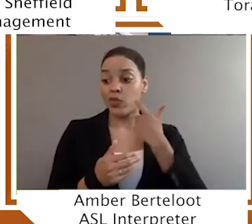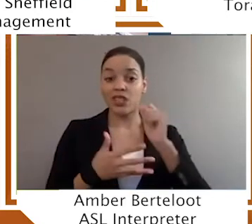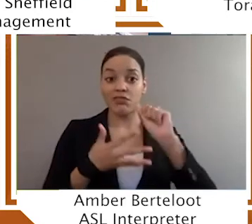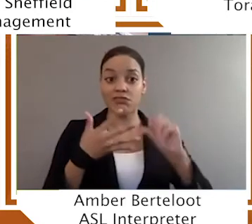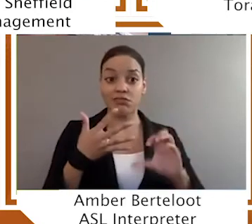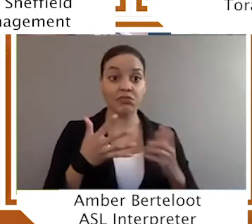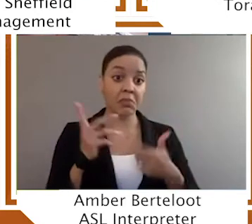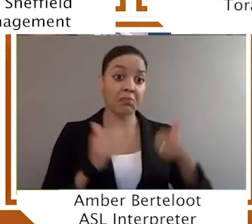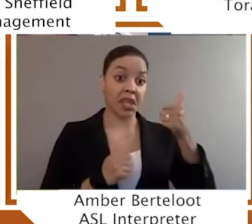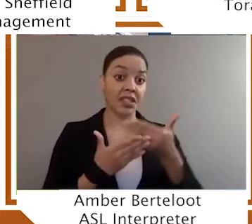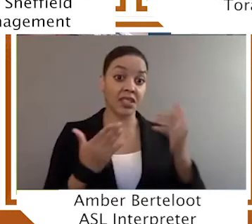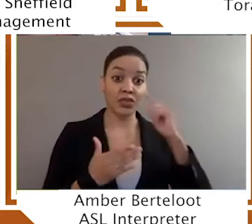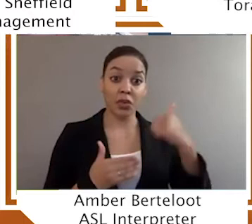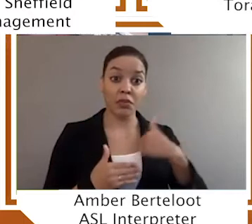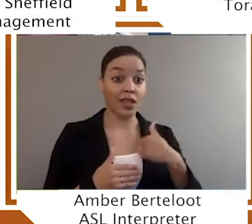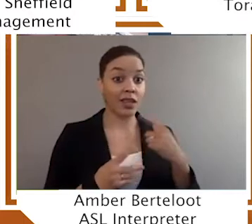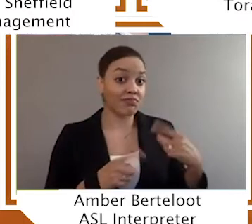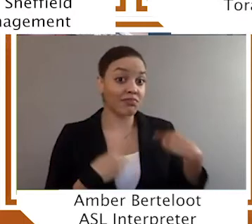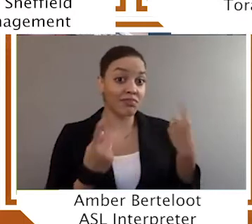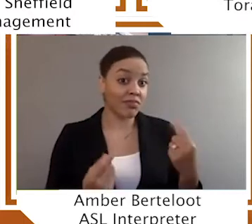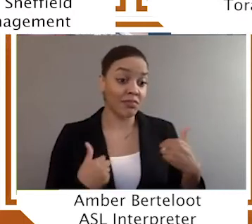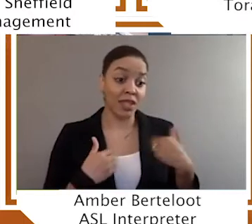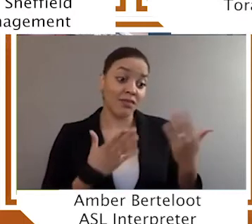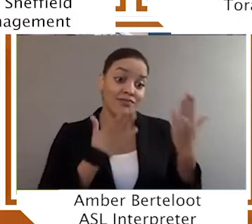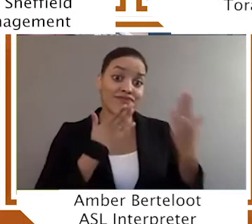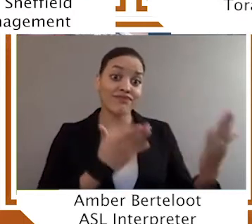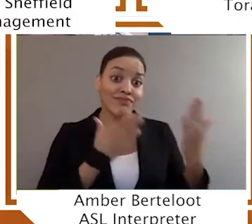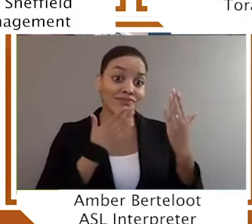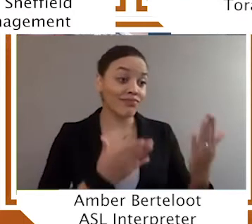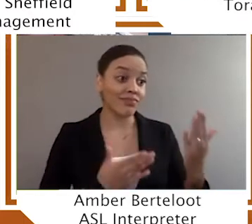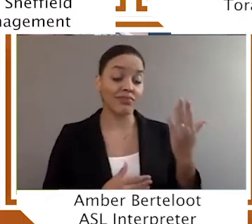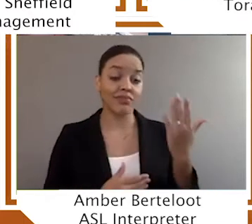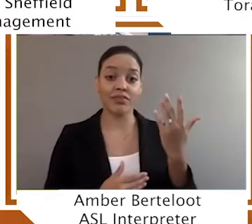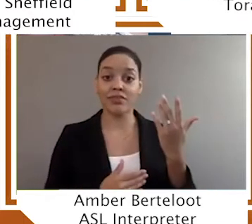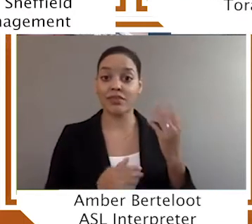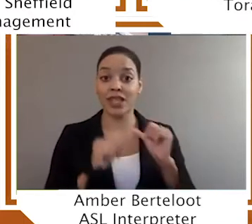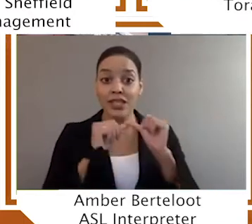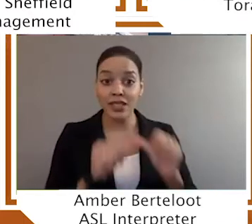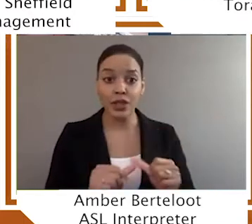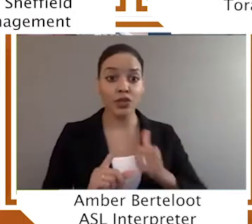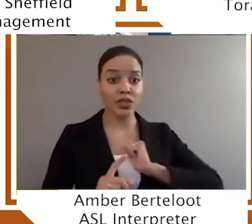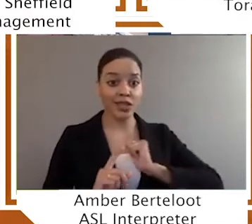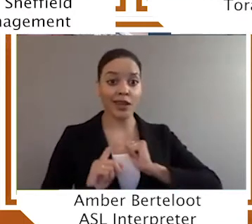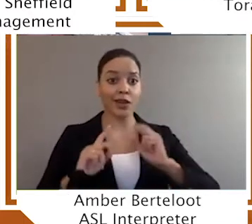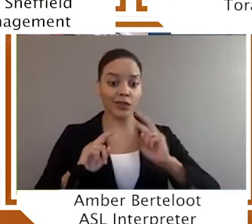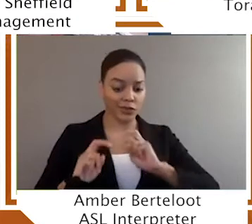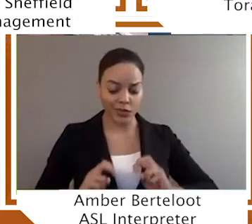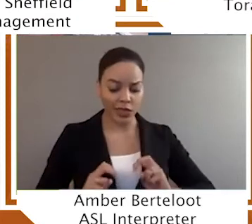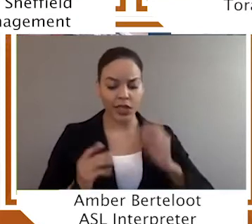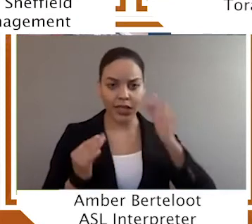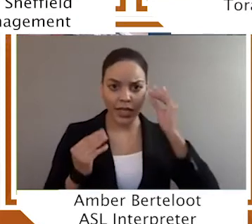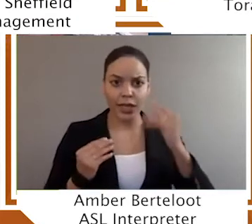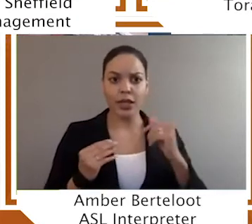I'm really grateful. I'm really grateful for the continued interrogation and me really just wanting to be a